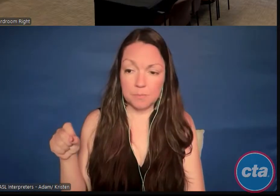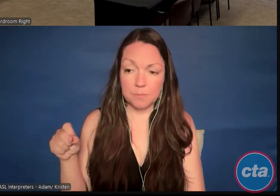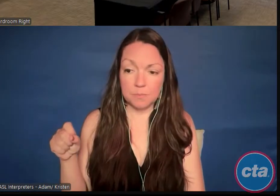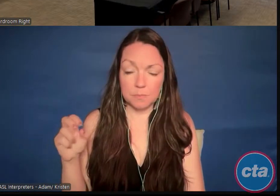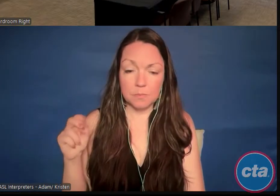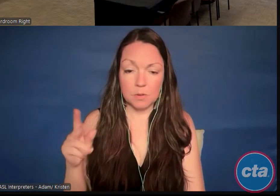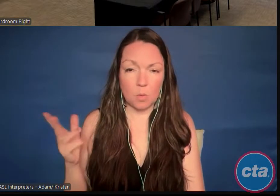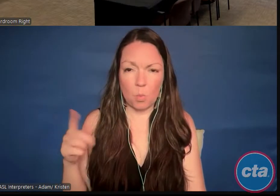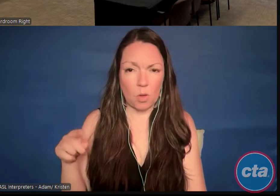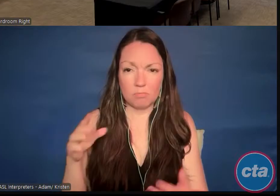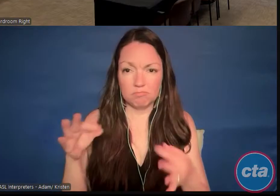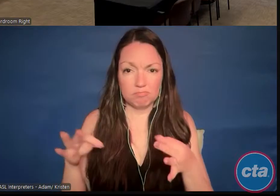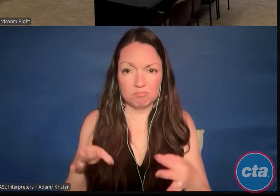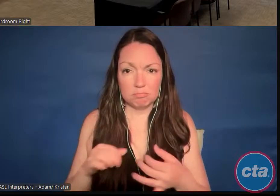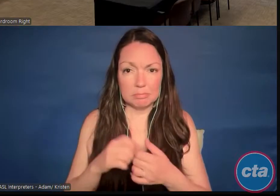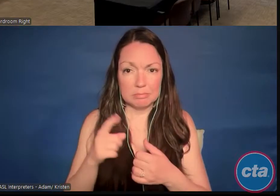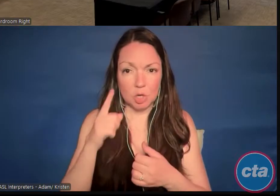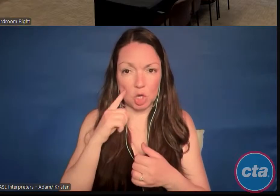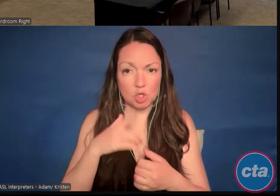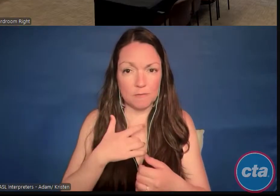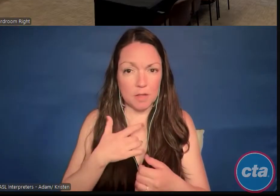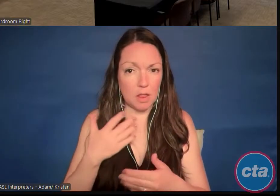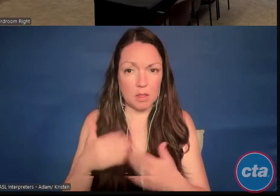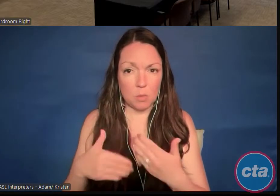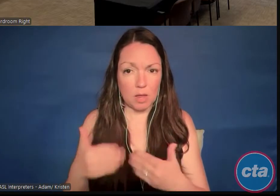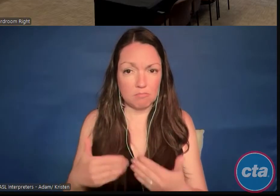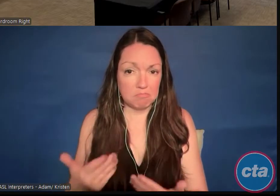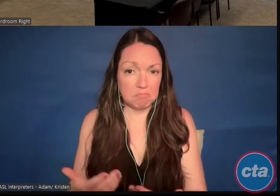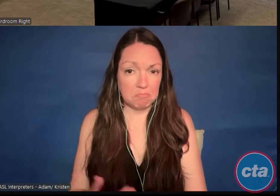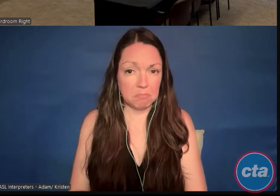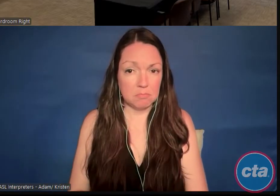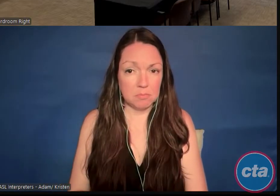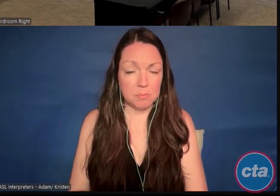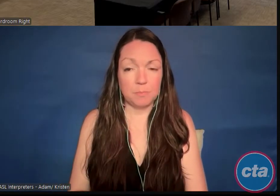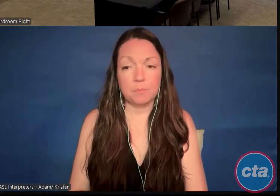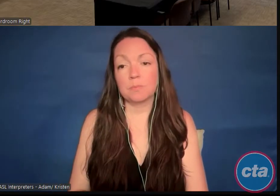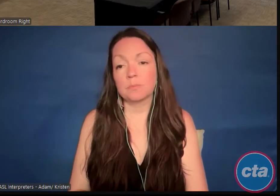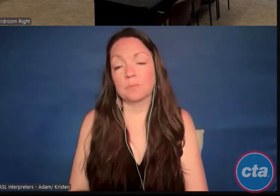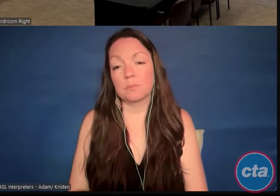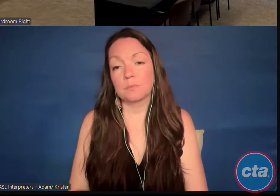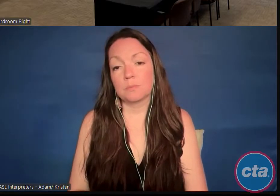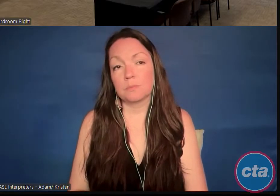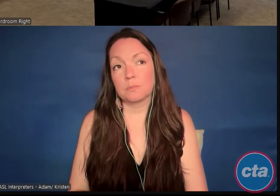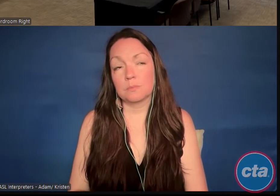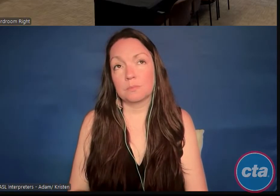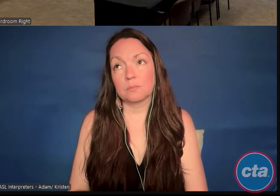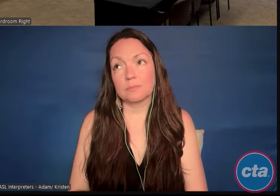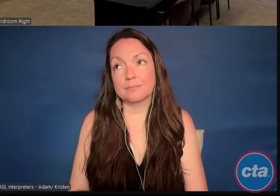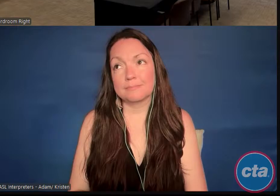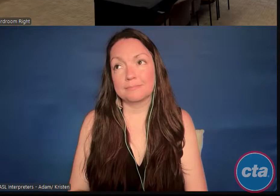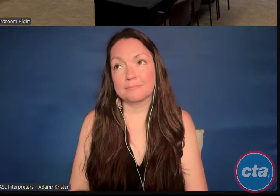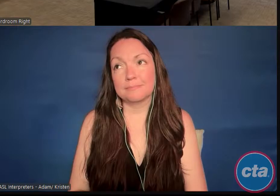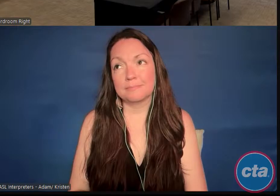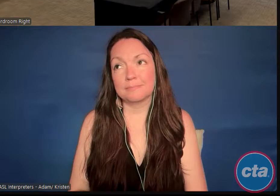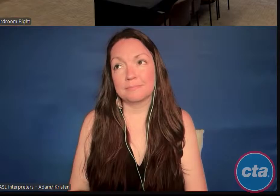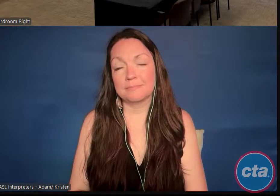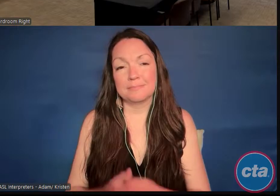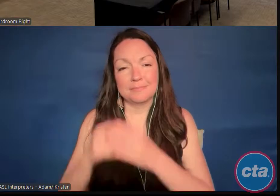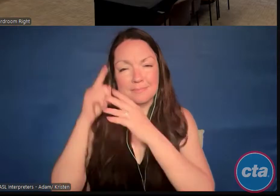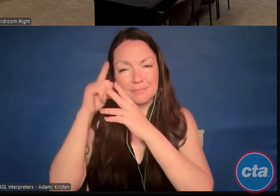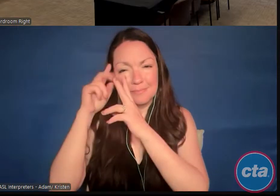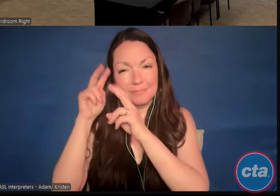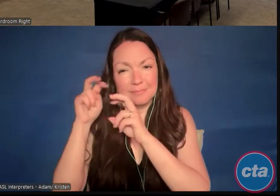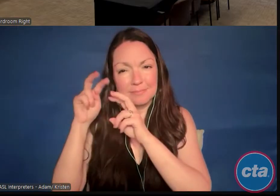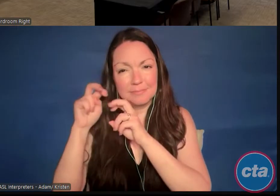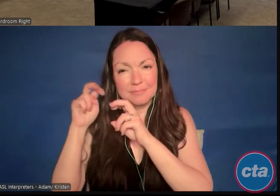y'all cover and how did you think it went? Now you got me digging in my memory